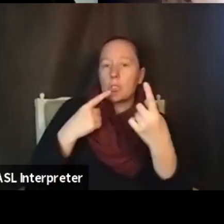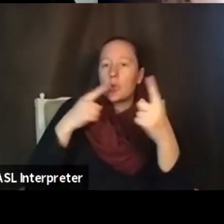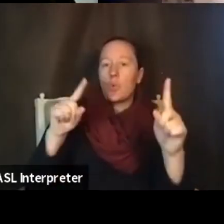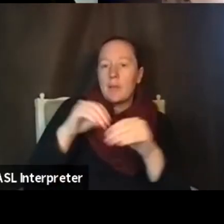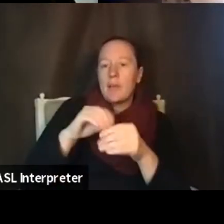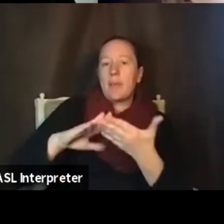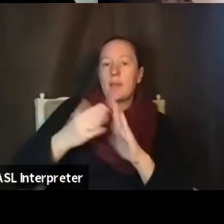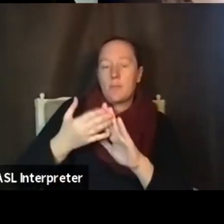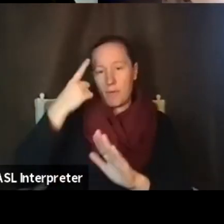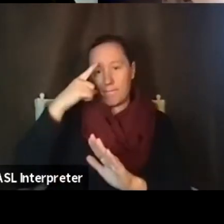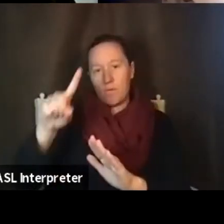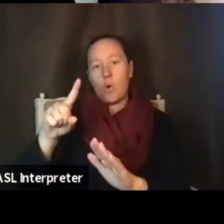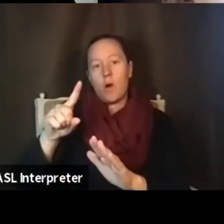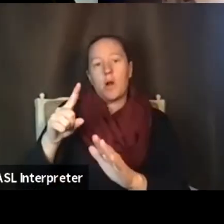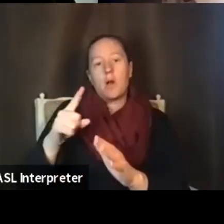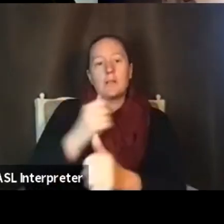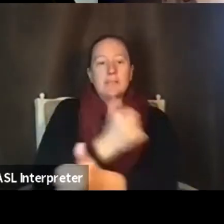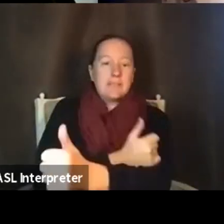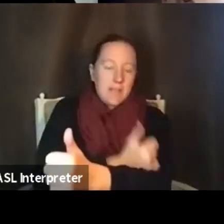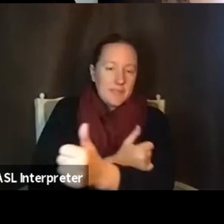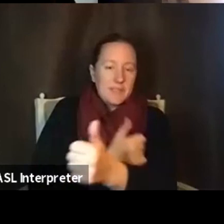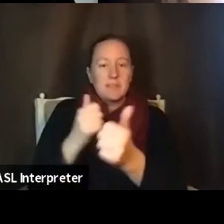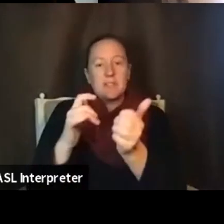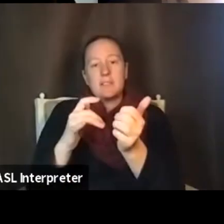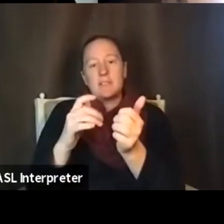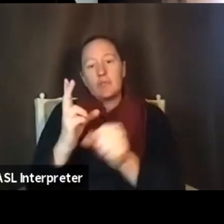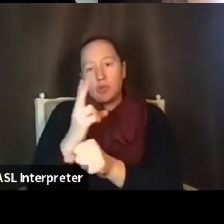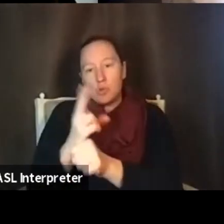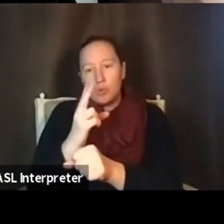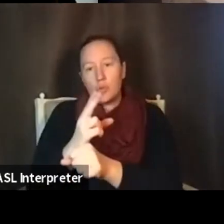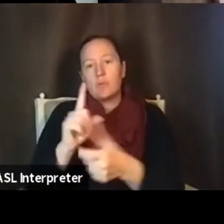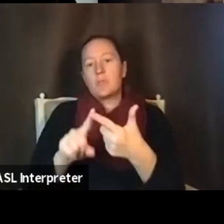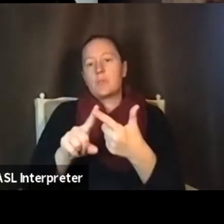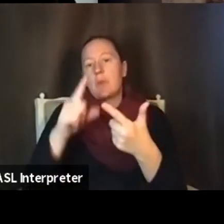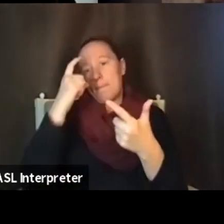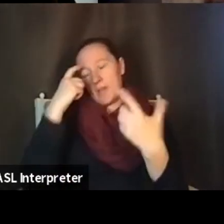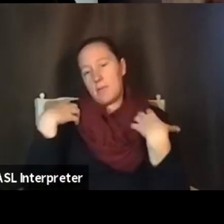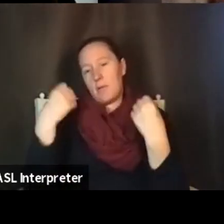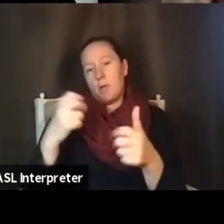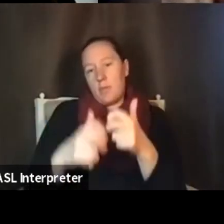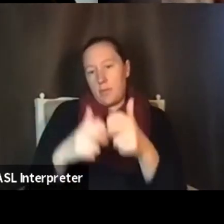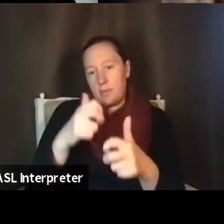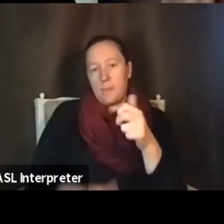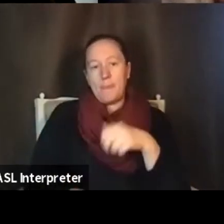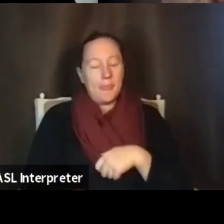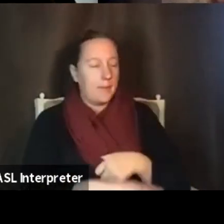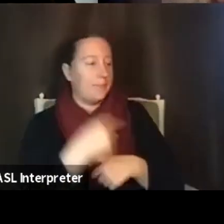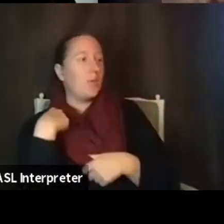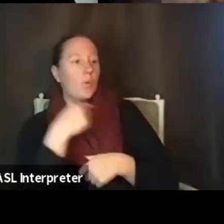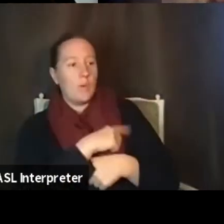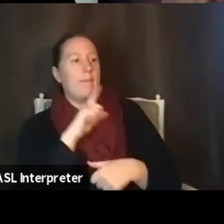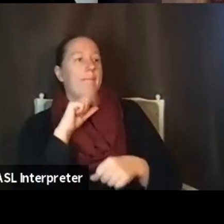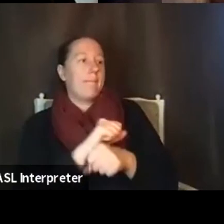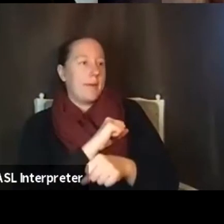for addressing substance use disorder and mental health. Yeah. So we actually have in